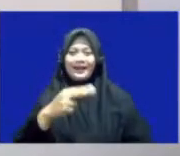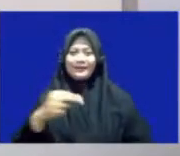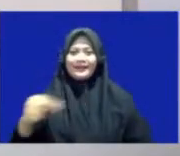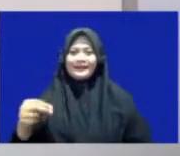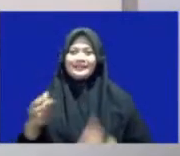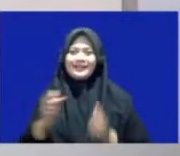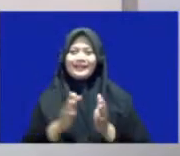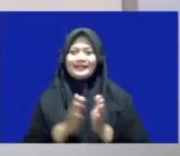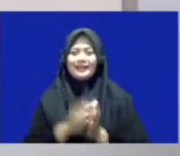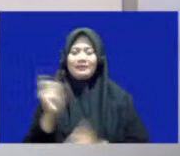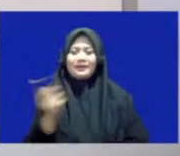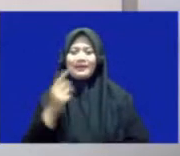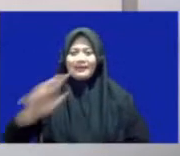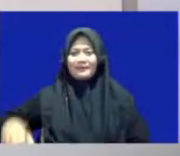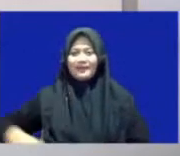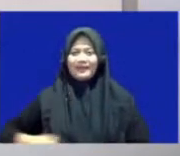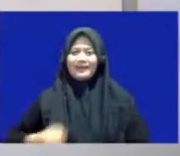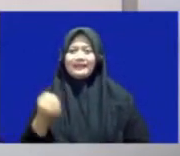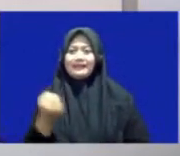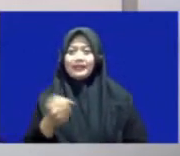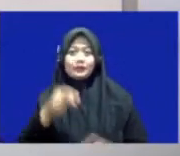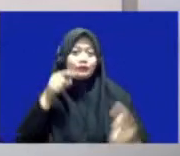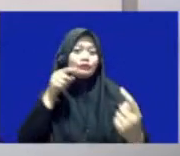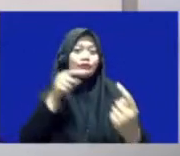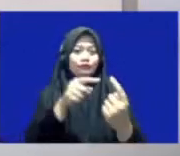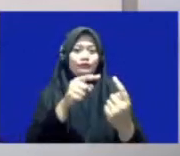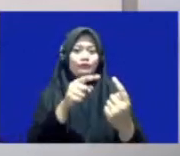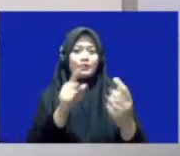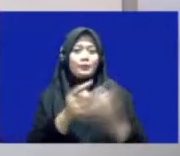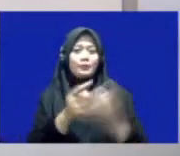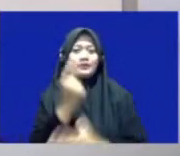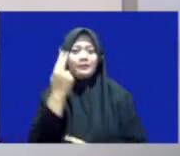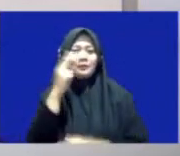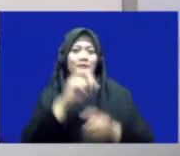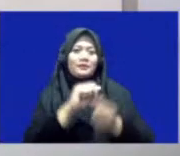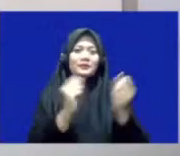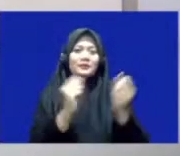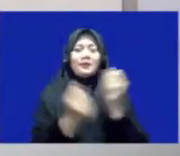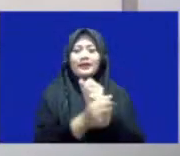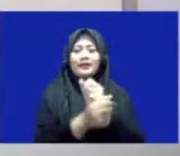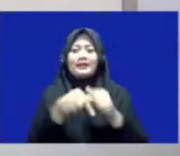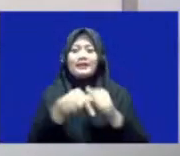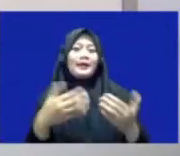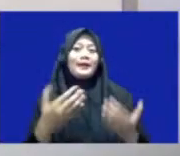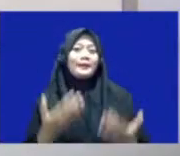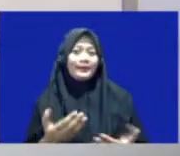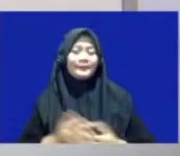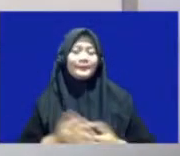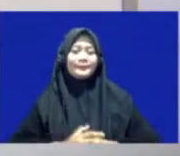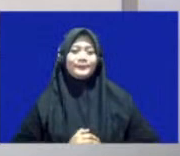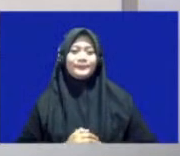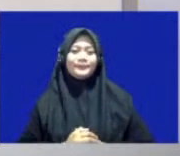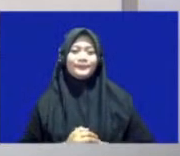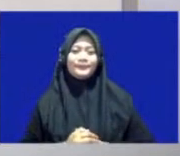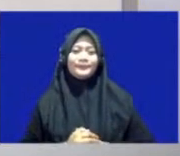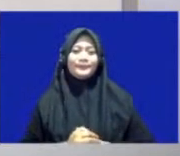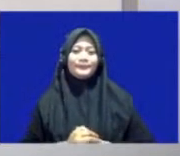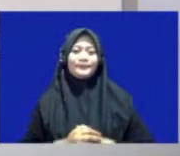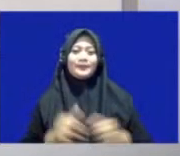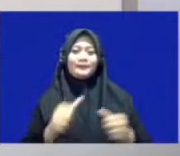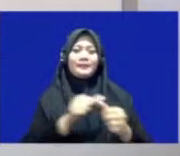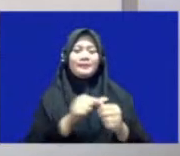main objectives of this learning exchange are the establishment of a peer learning platform on